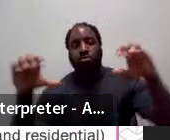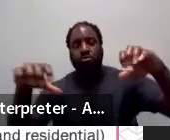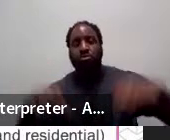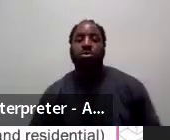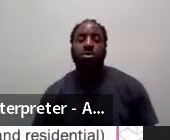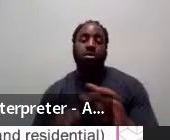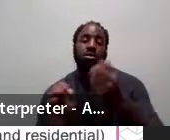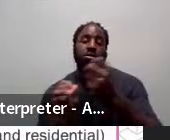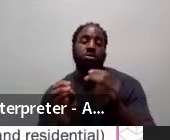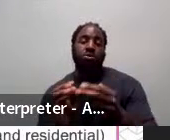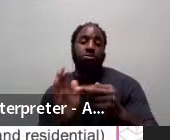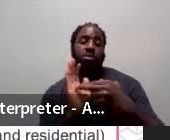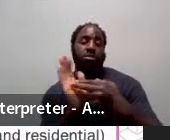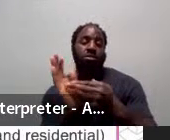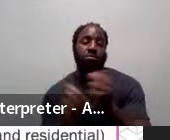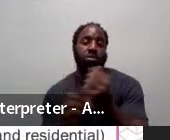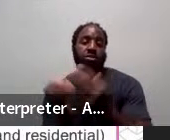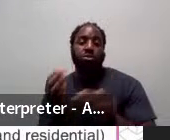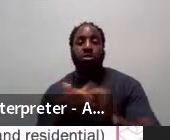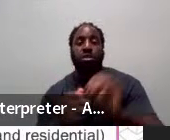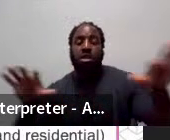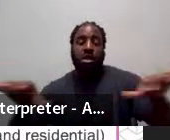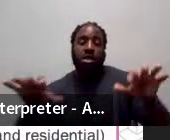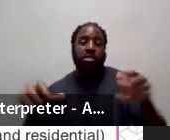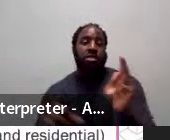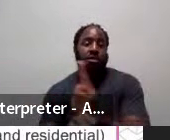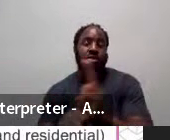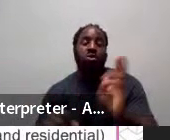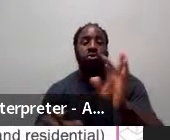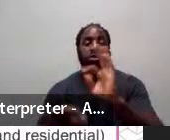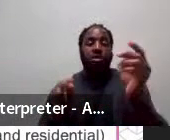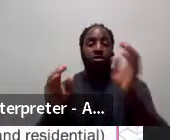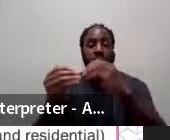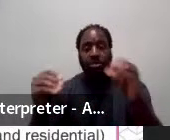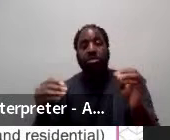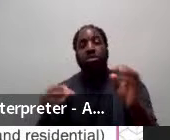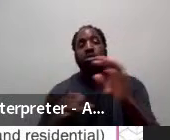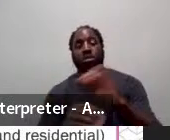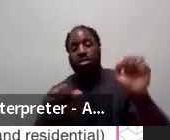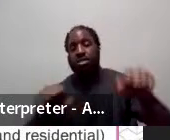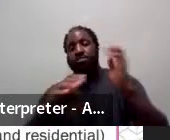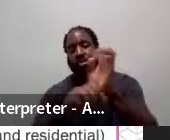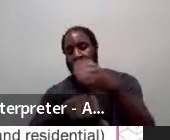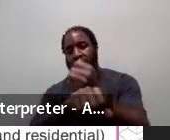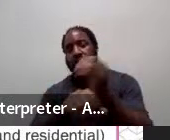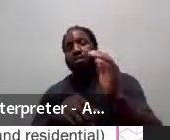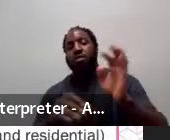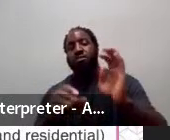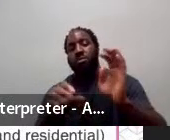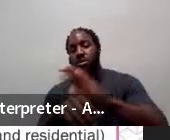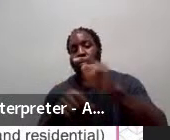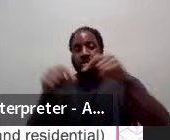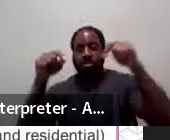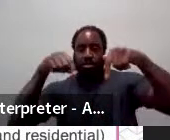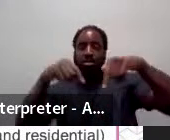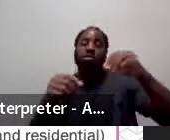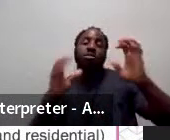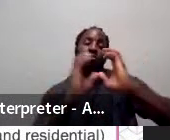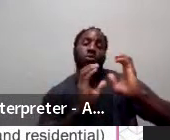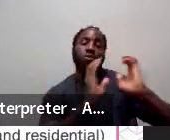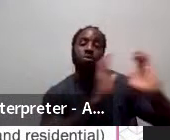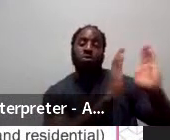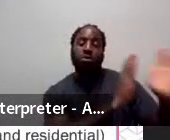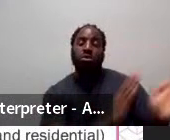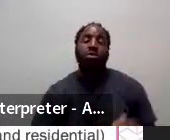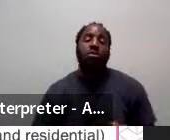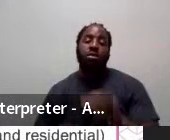ensure that active uses such as retail can set up at the ground floor on these corridors. The